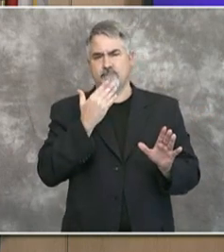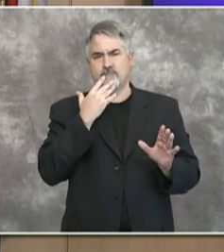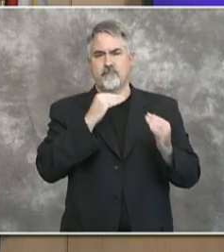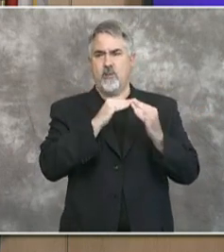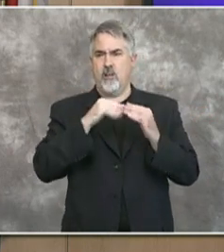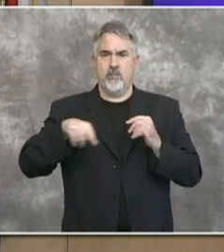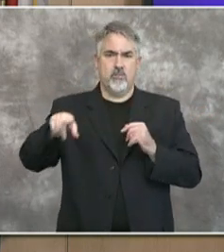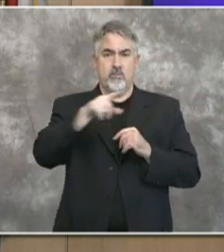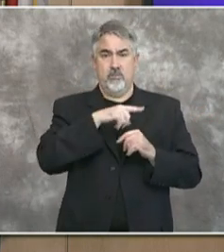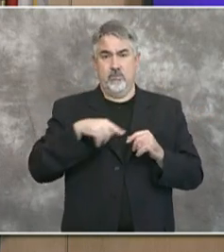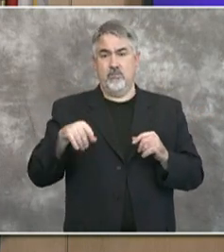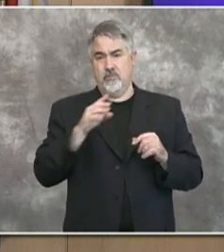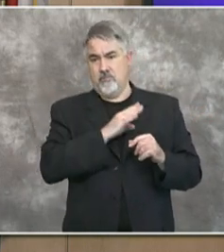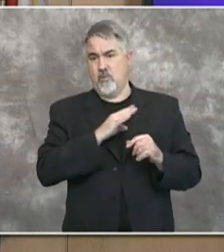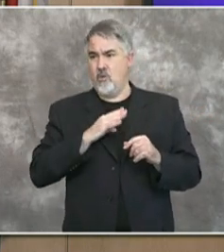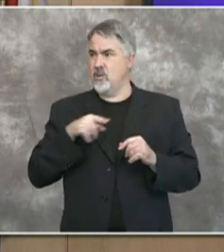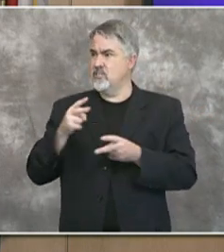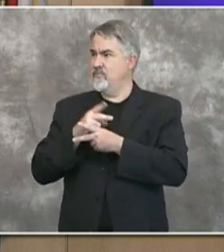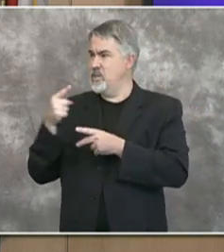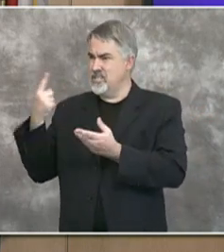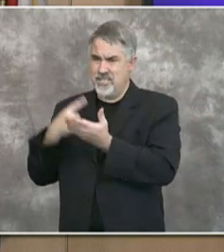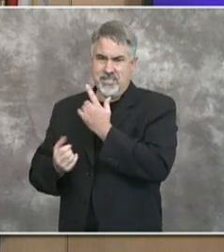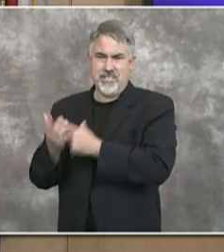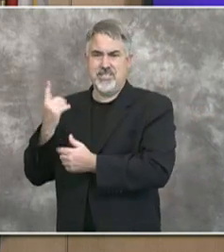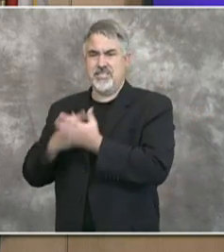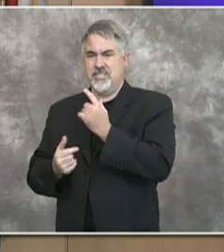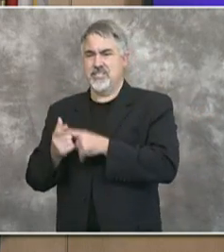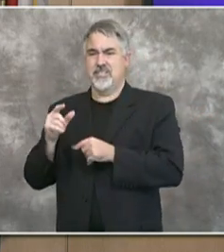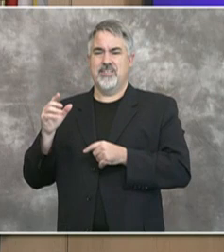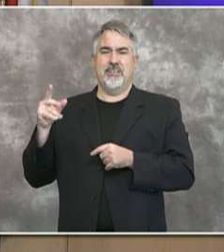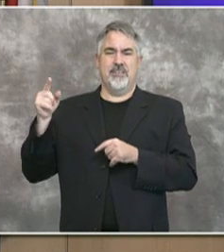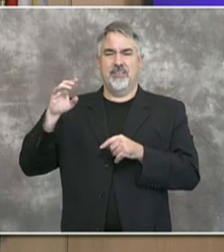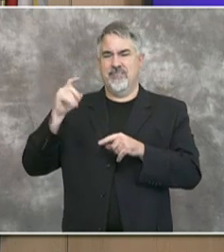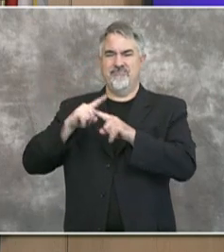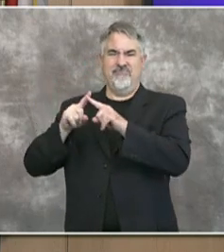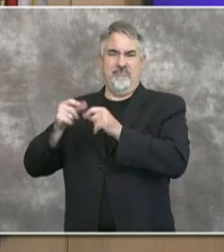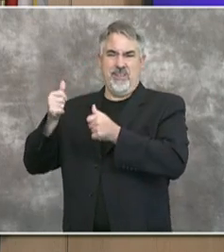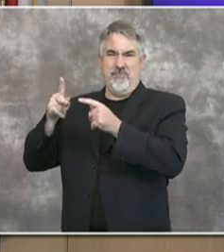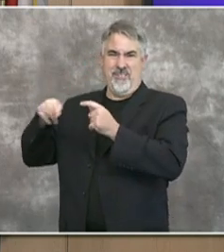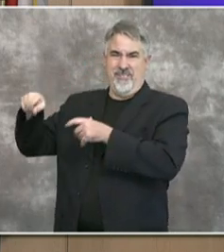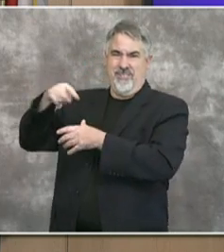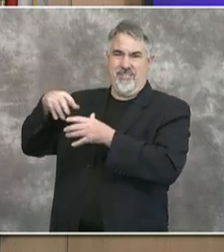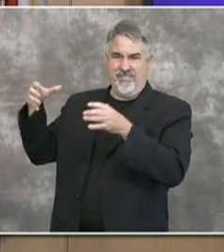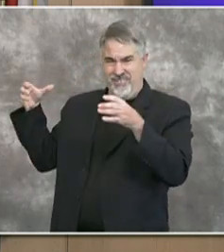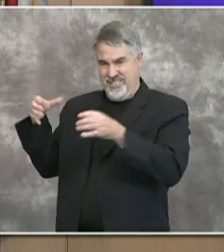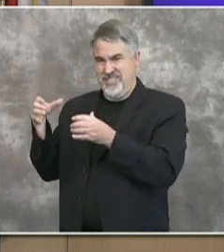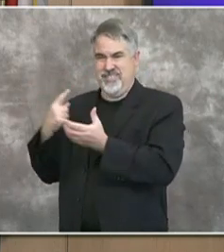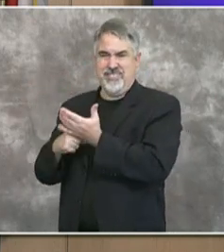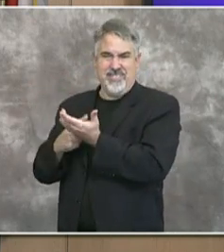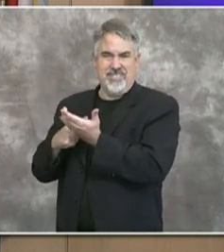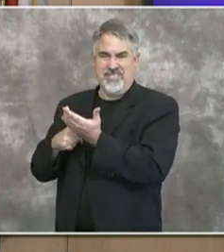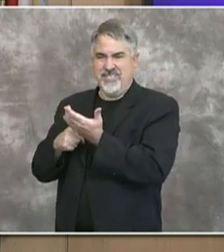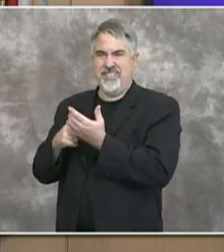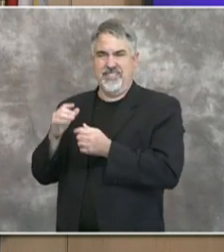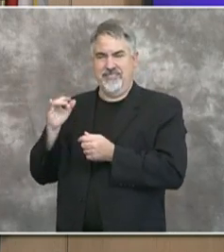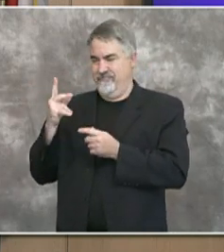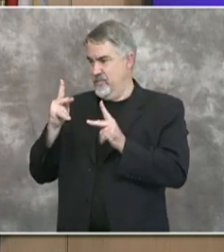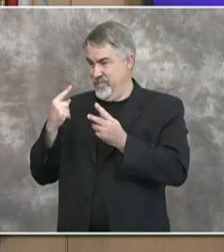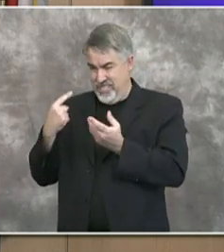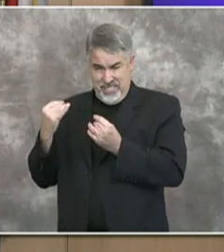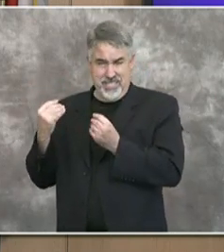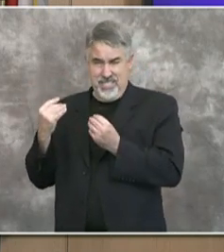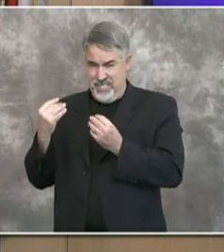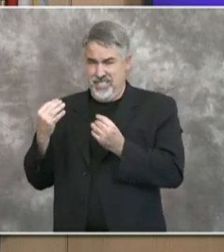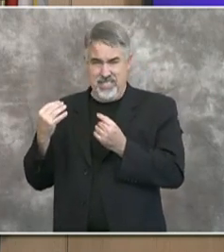Board of Supervisors, Supervisor Jim Desmond, Supervisor Kristen Gaspar, and Supervisor Diane Jacob, who are all, I can assure you, very